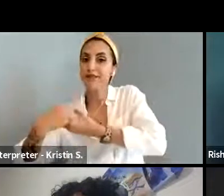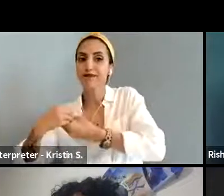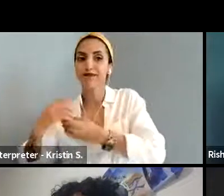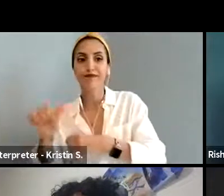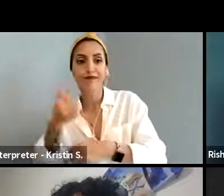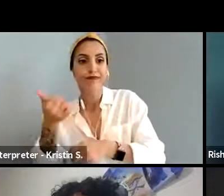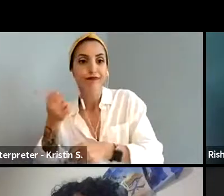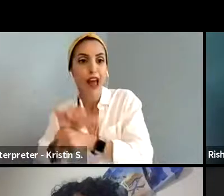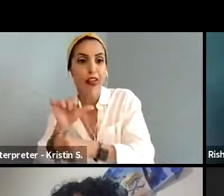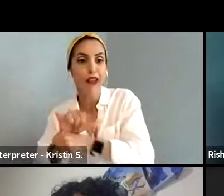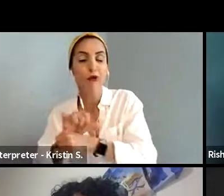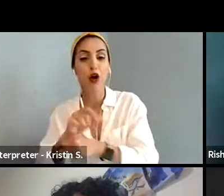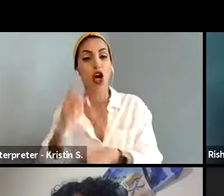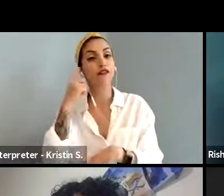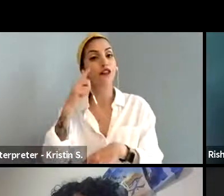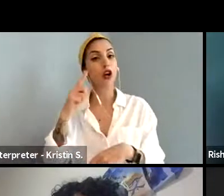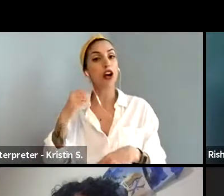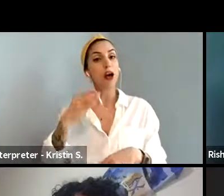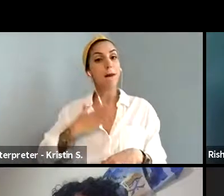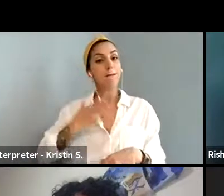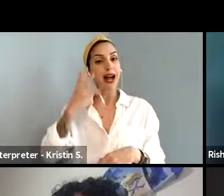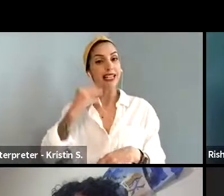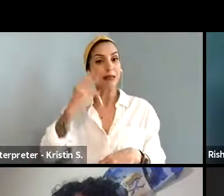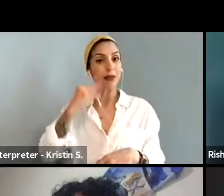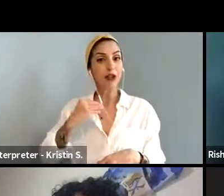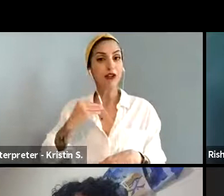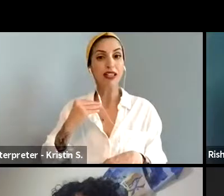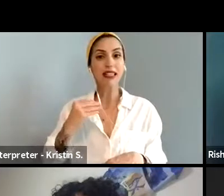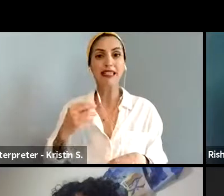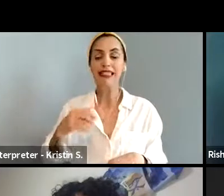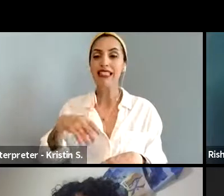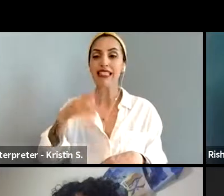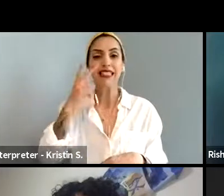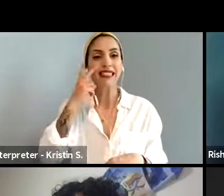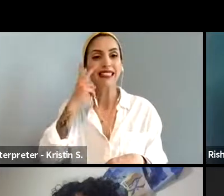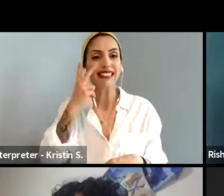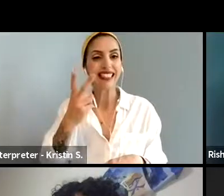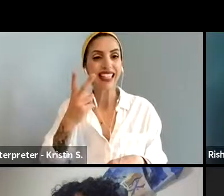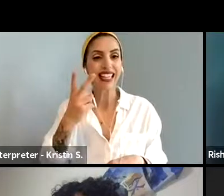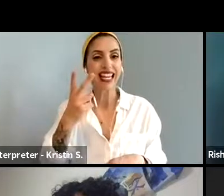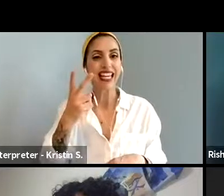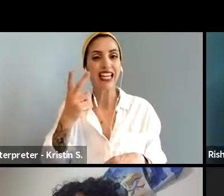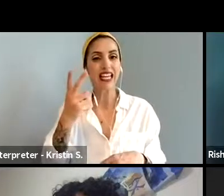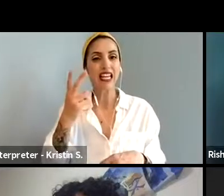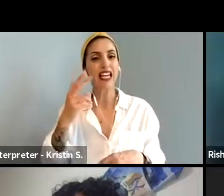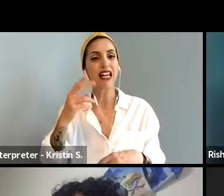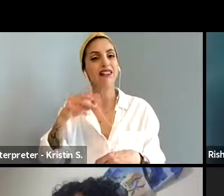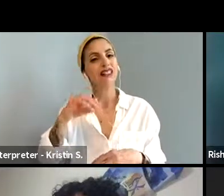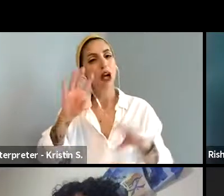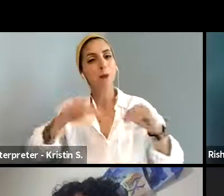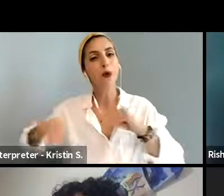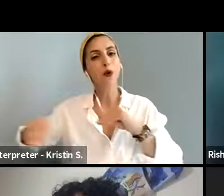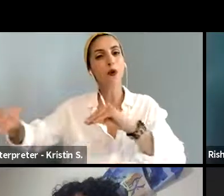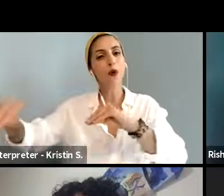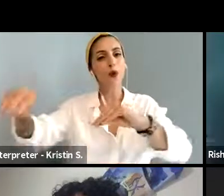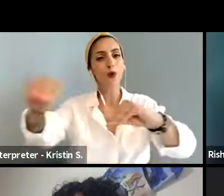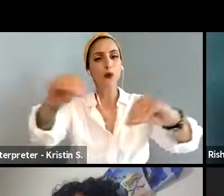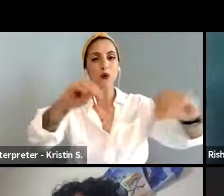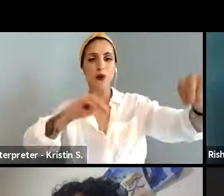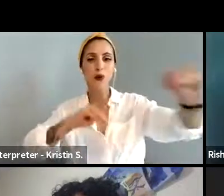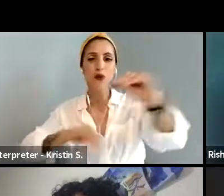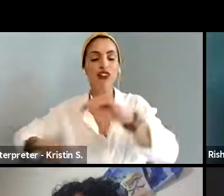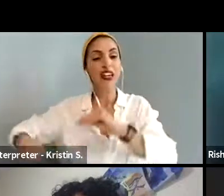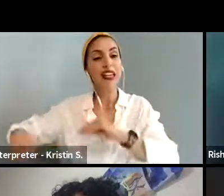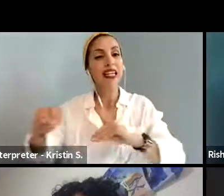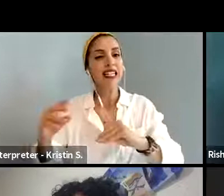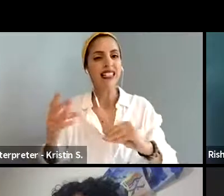my experience, it was wonderful to see movers leaning, not that they were abandoning their bodies, but, you know, trusting and leaning